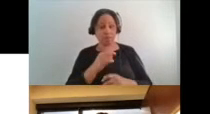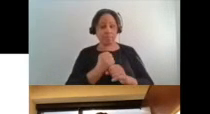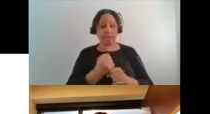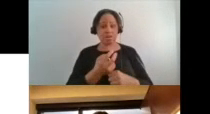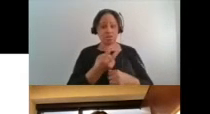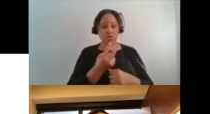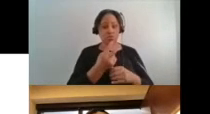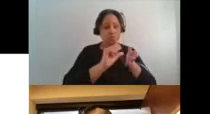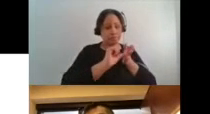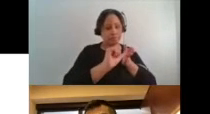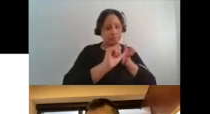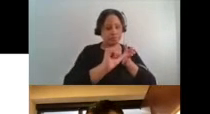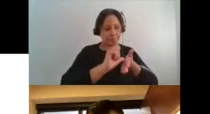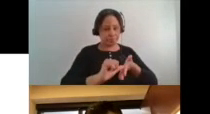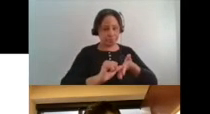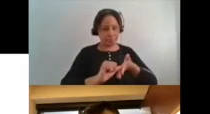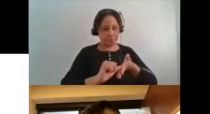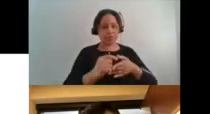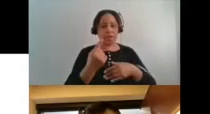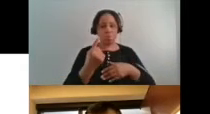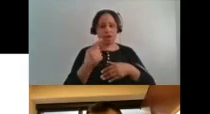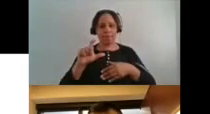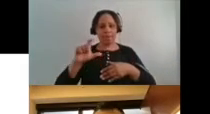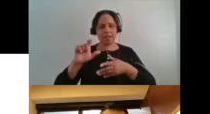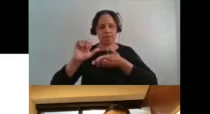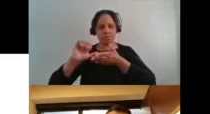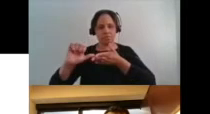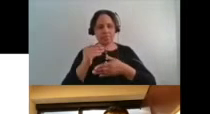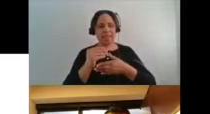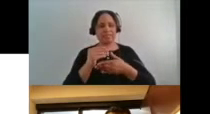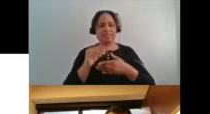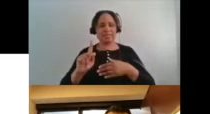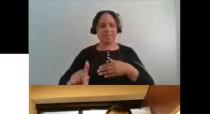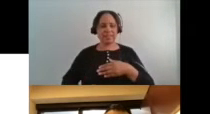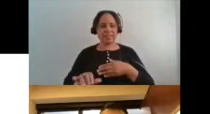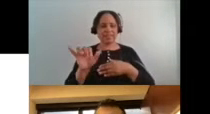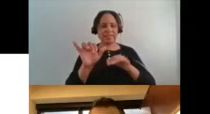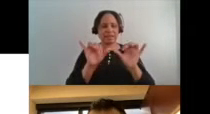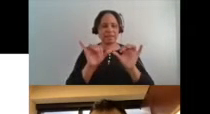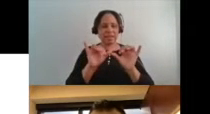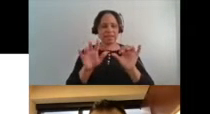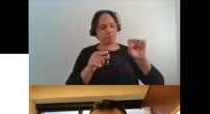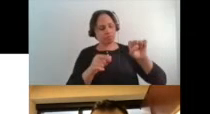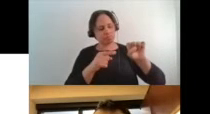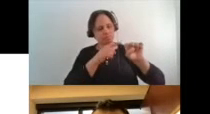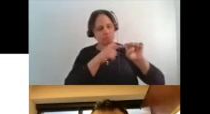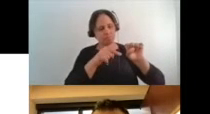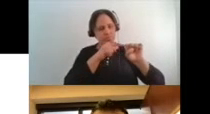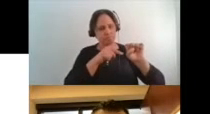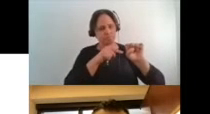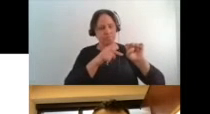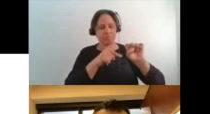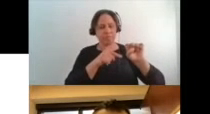to take the kidney out. And as was mentioned before, the kidney is about the size of your fist. So we have to make one incision about this big. But people do